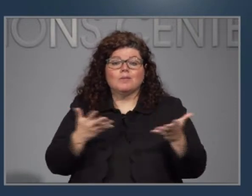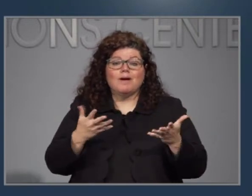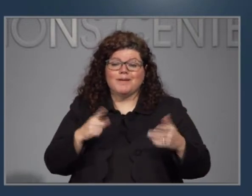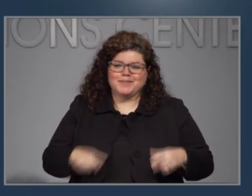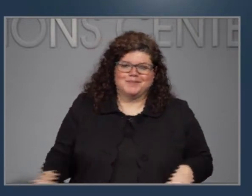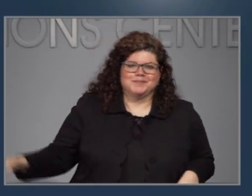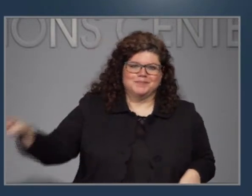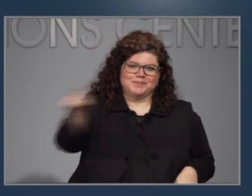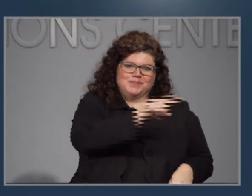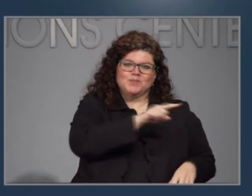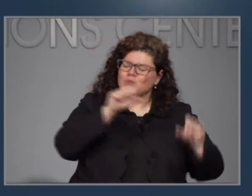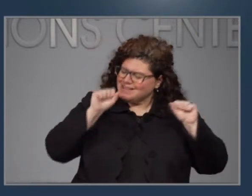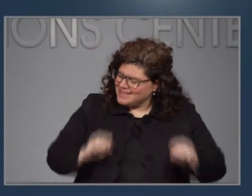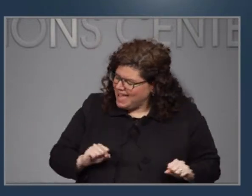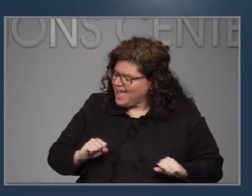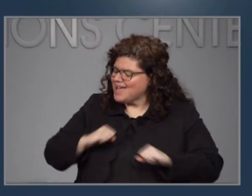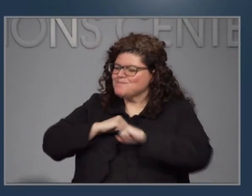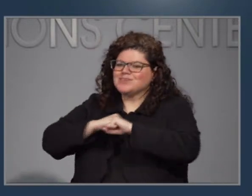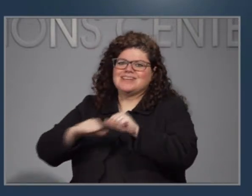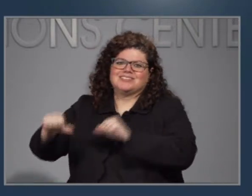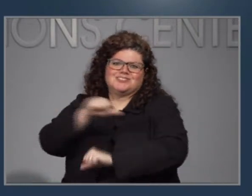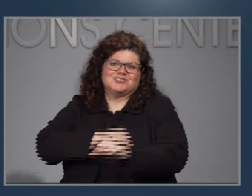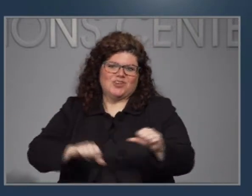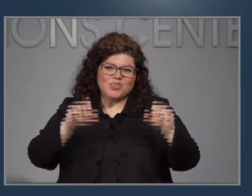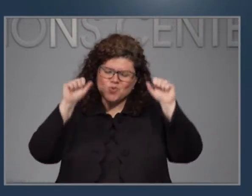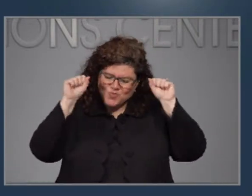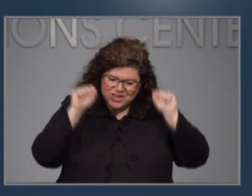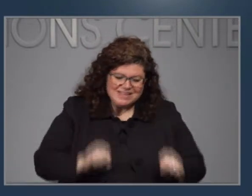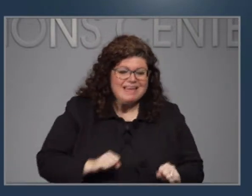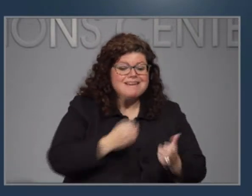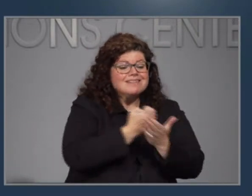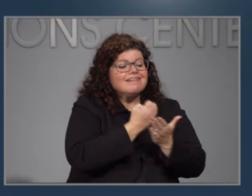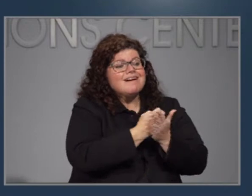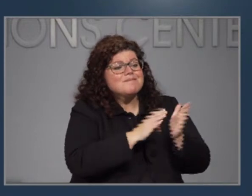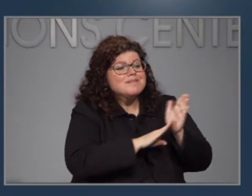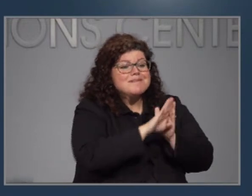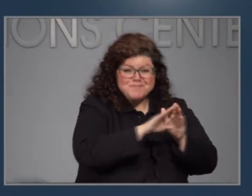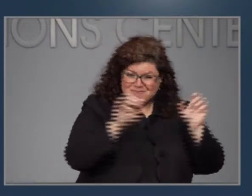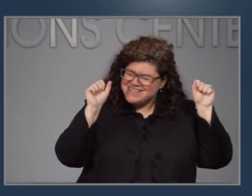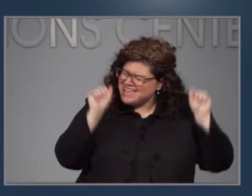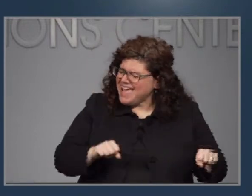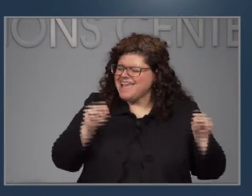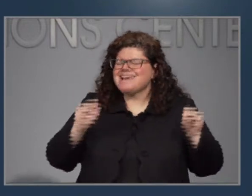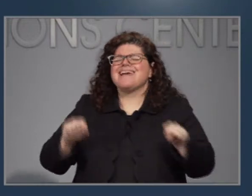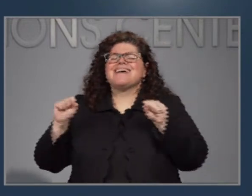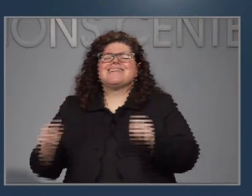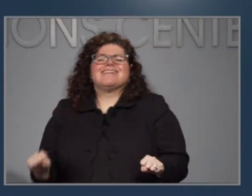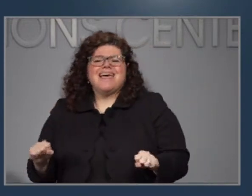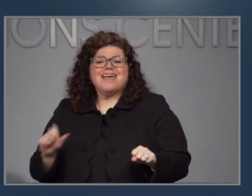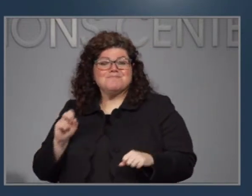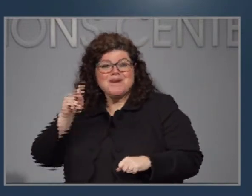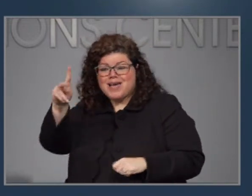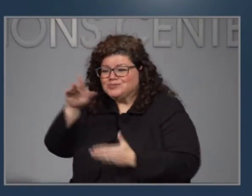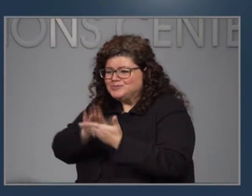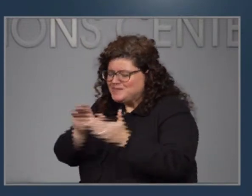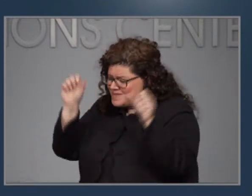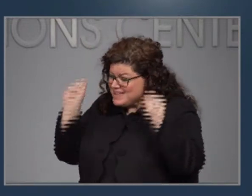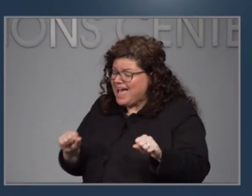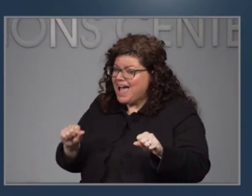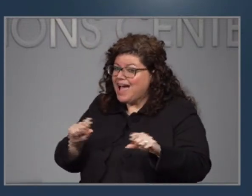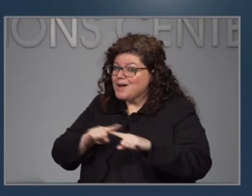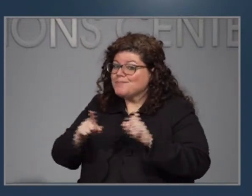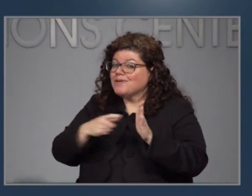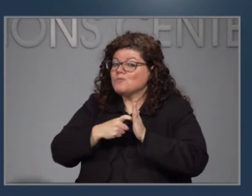can protect our families and neighbors. We can rebuild our economy. We can look forward to our children returning to school,